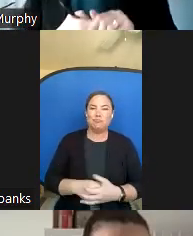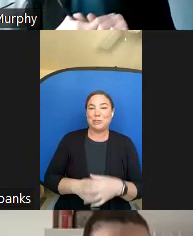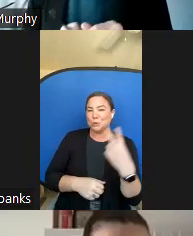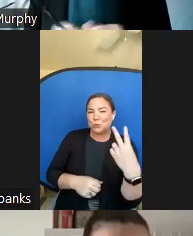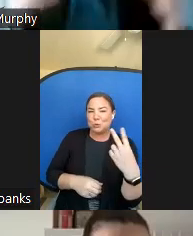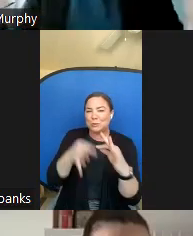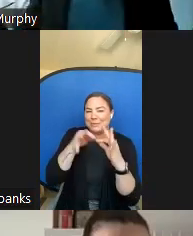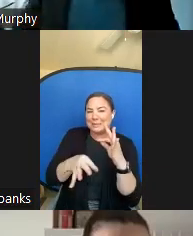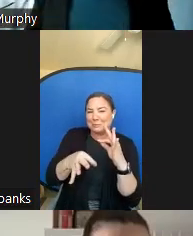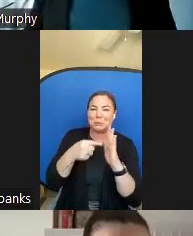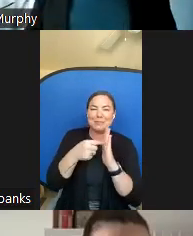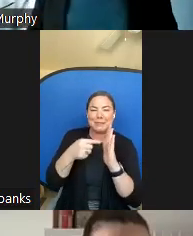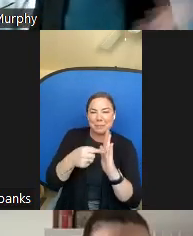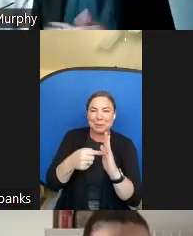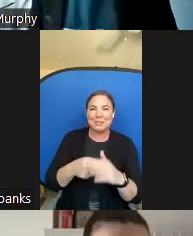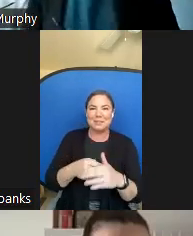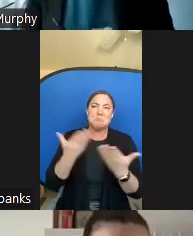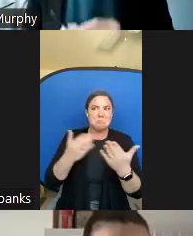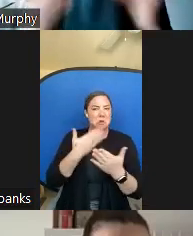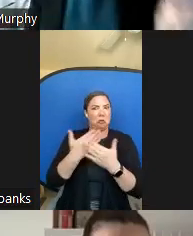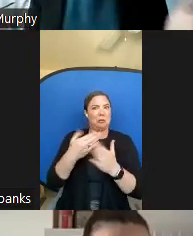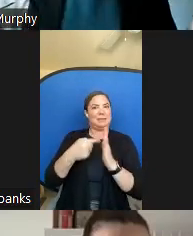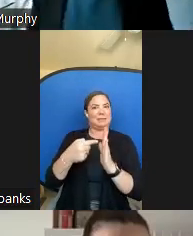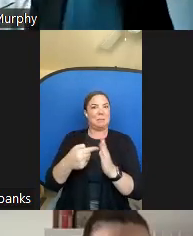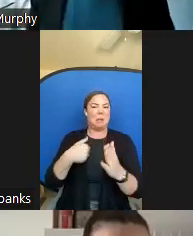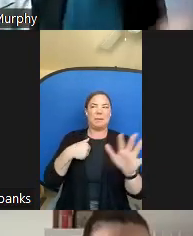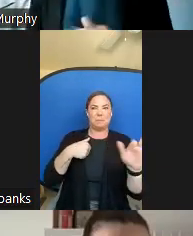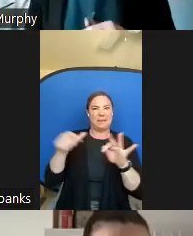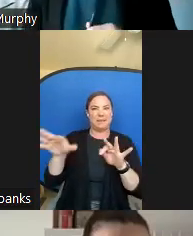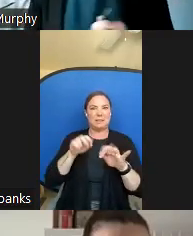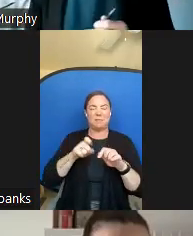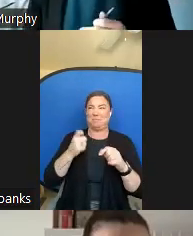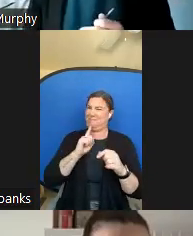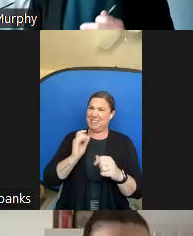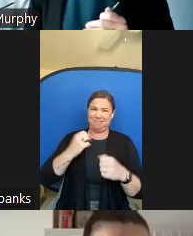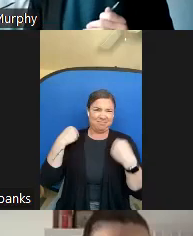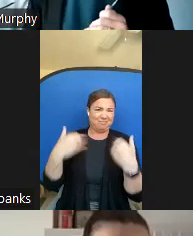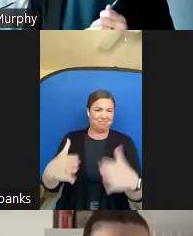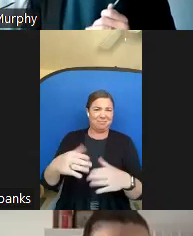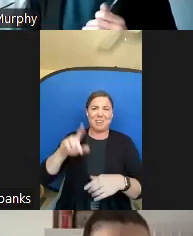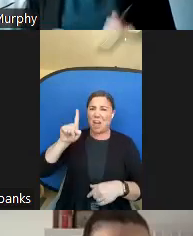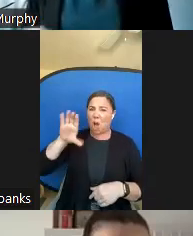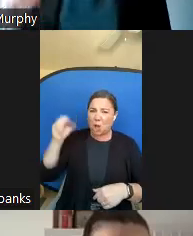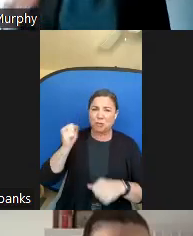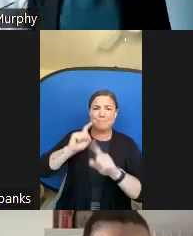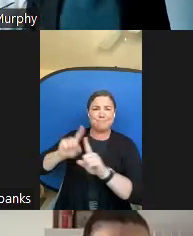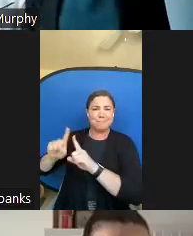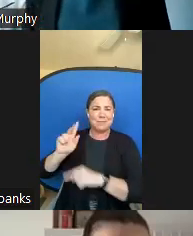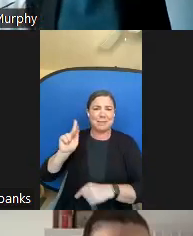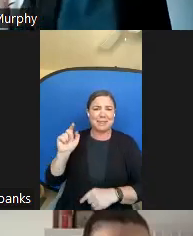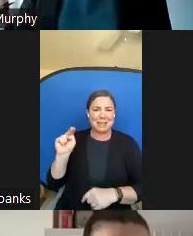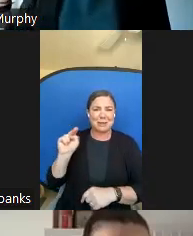simply what I would call choice examples that I selected from really hundreds of kilns documented from the region. But they